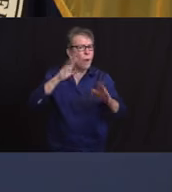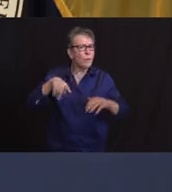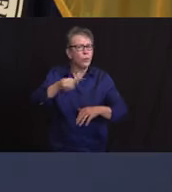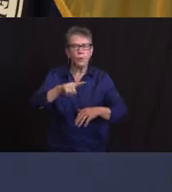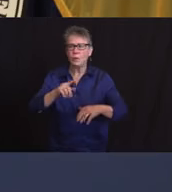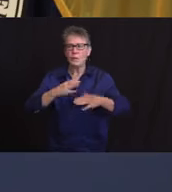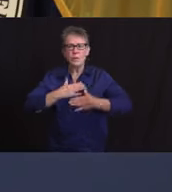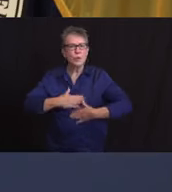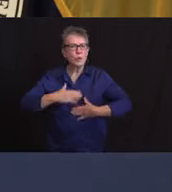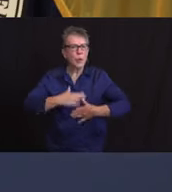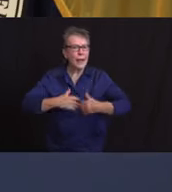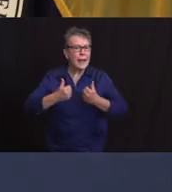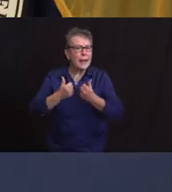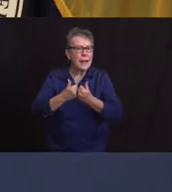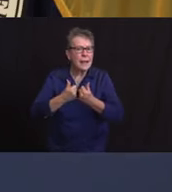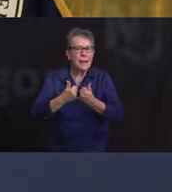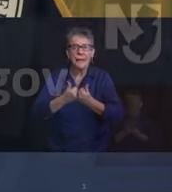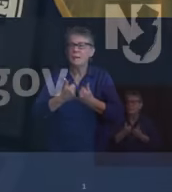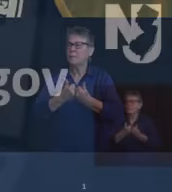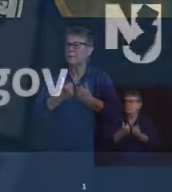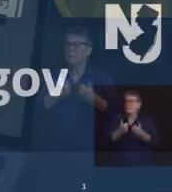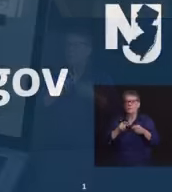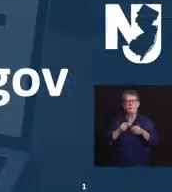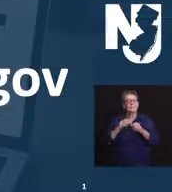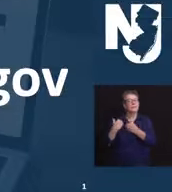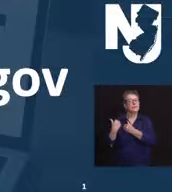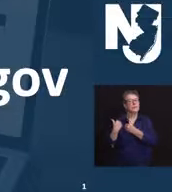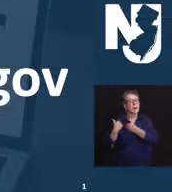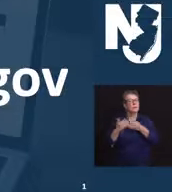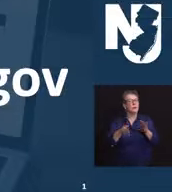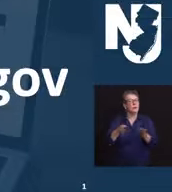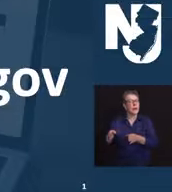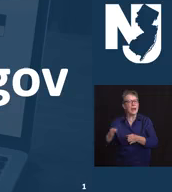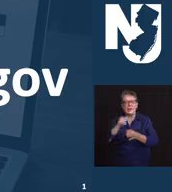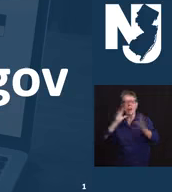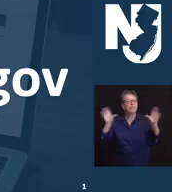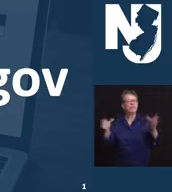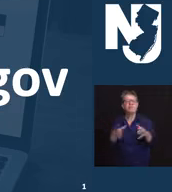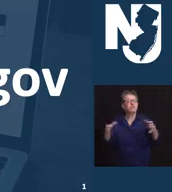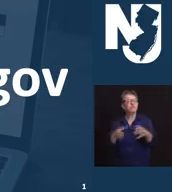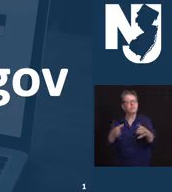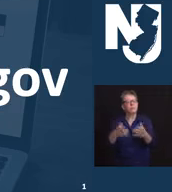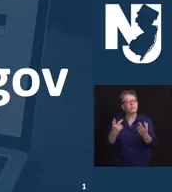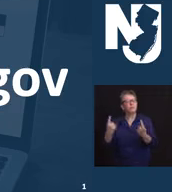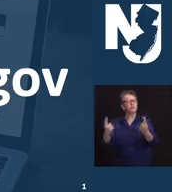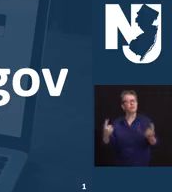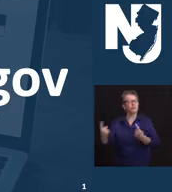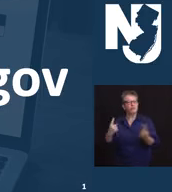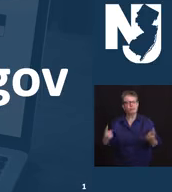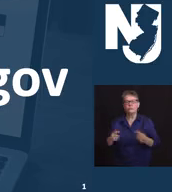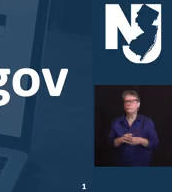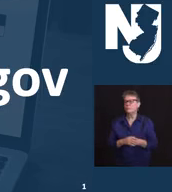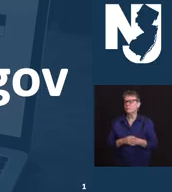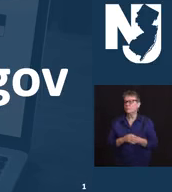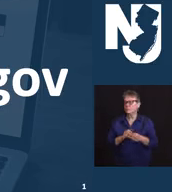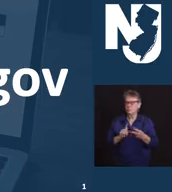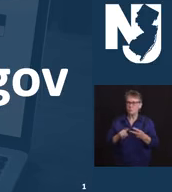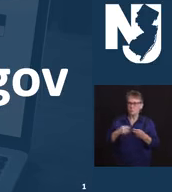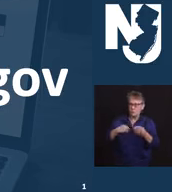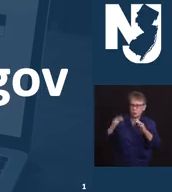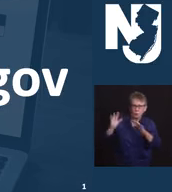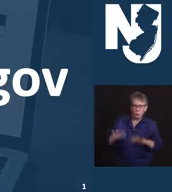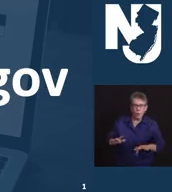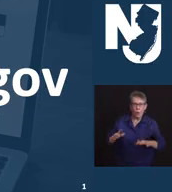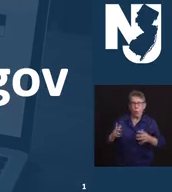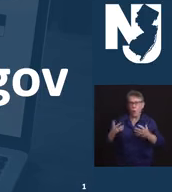an impact on some plans. Honored to be joined by the woman on my right who needs no introduction, the Commissioner of the Department of Health, Judy Persichelli. To her